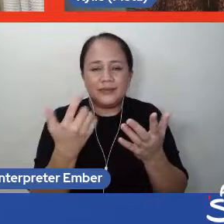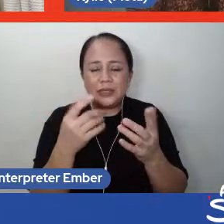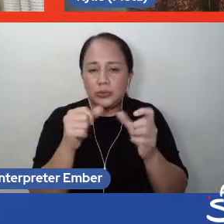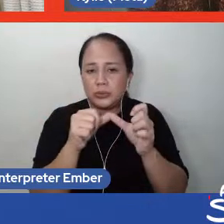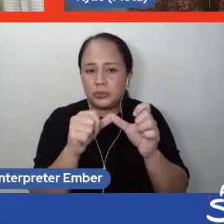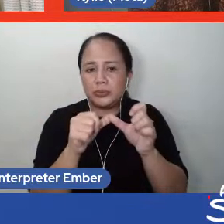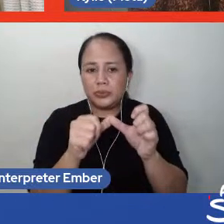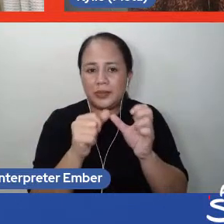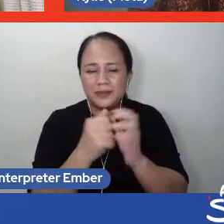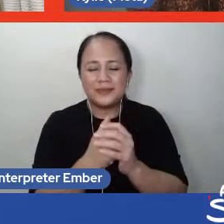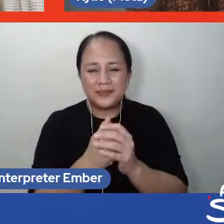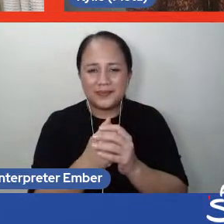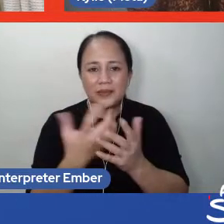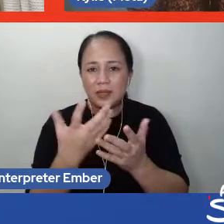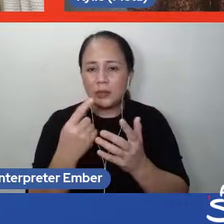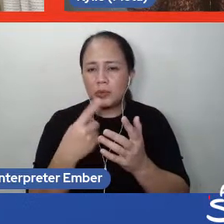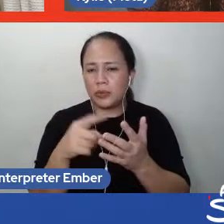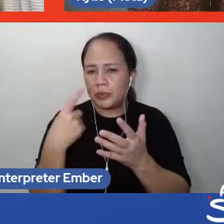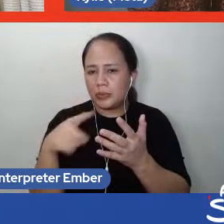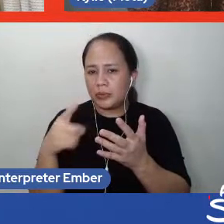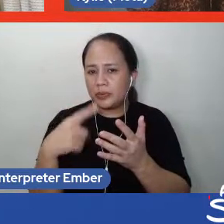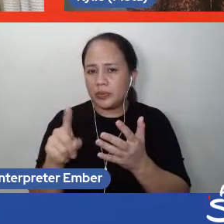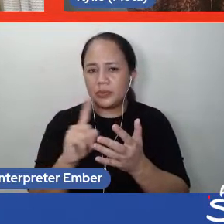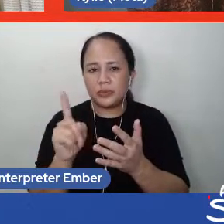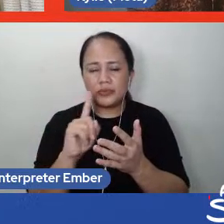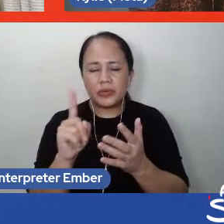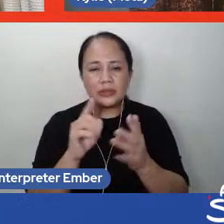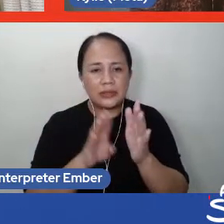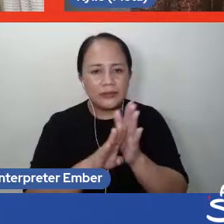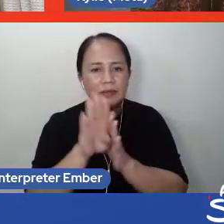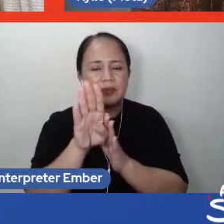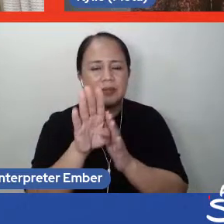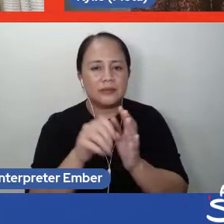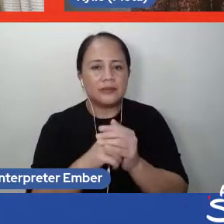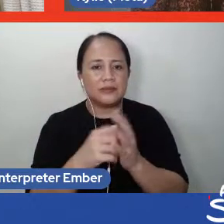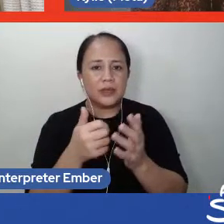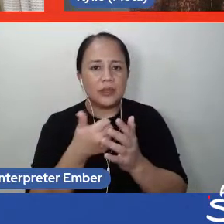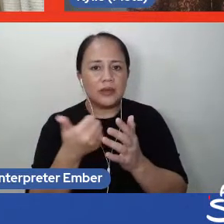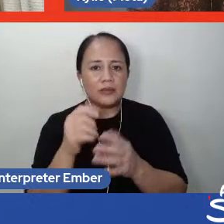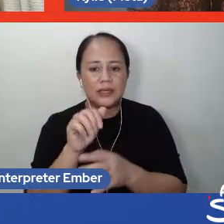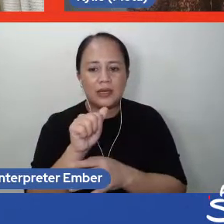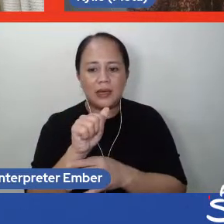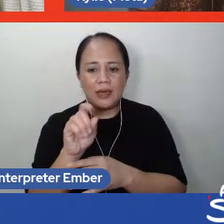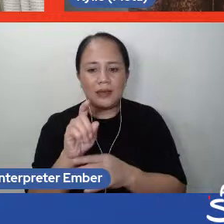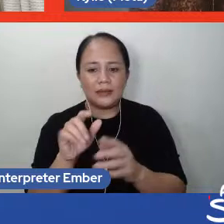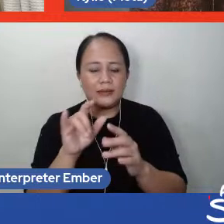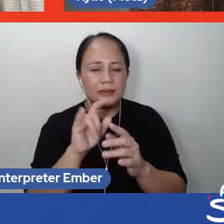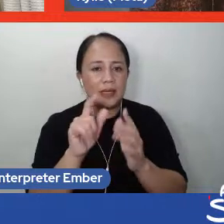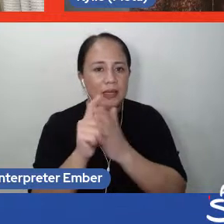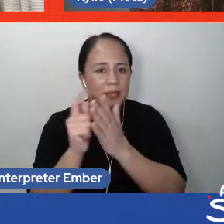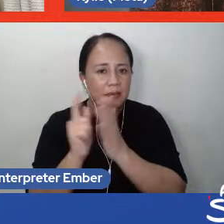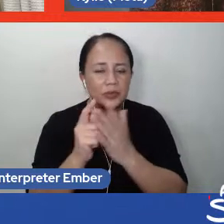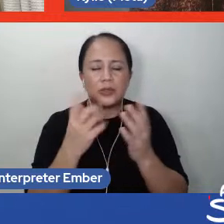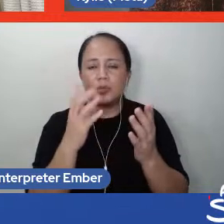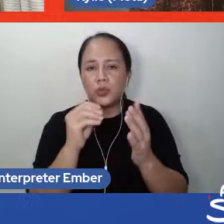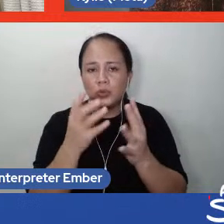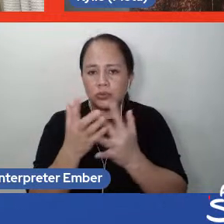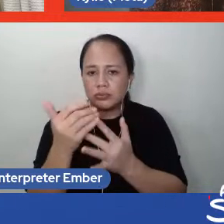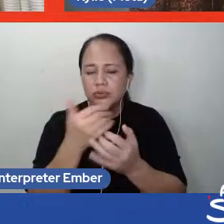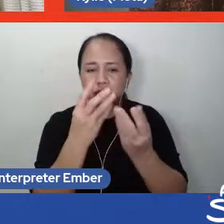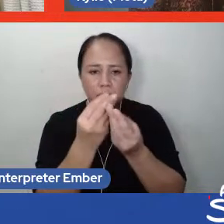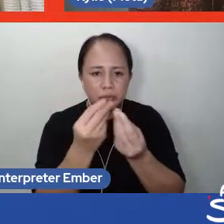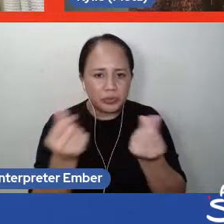ongoing. And we're really looking forward to the developments on the ad library and all of our transparency